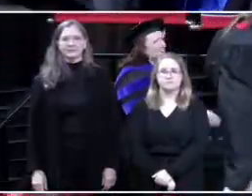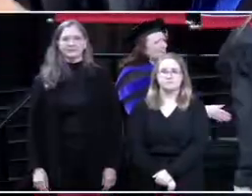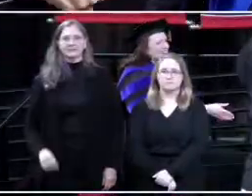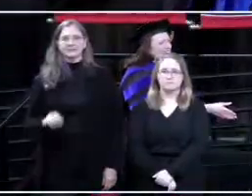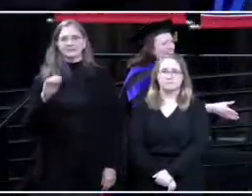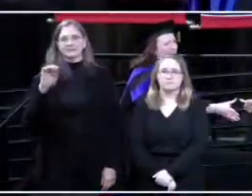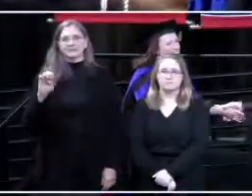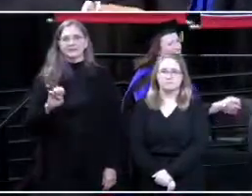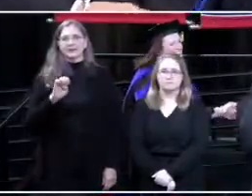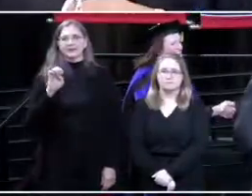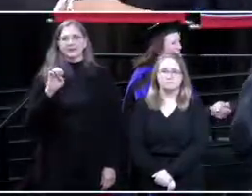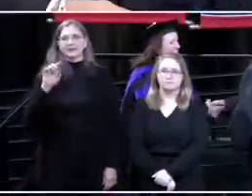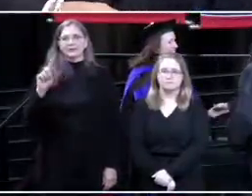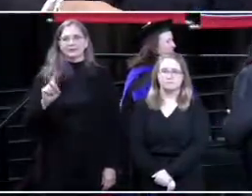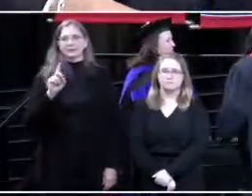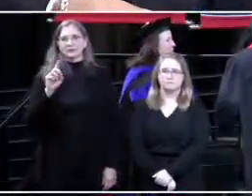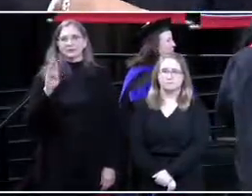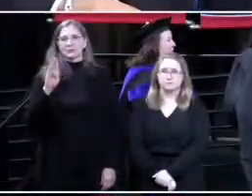Elizabeth Drew Braswell.